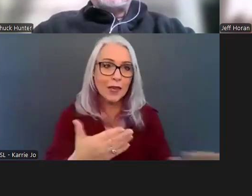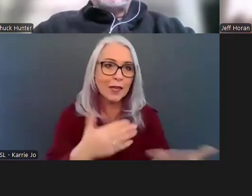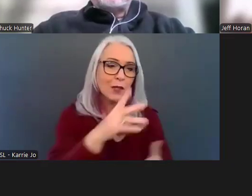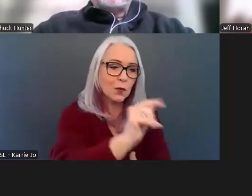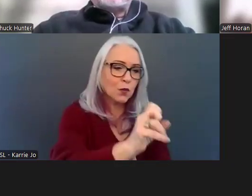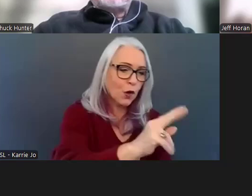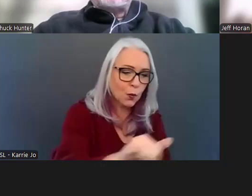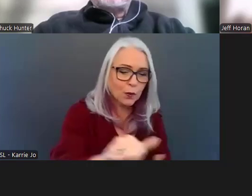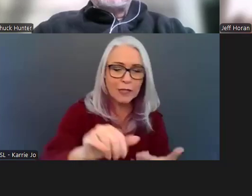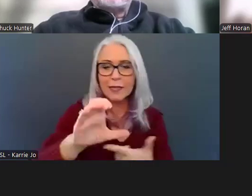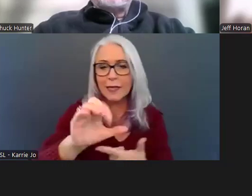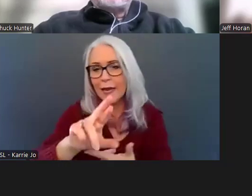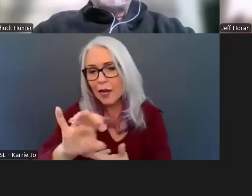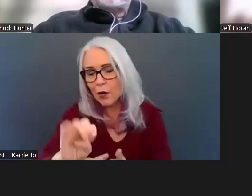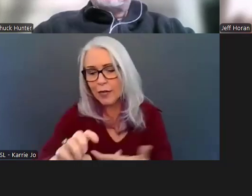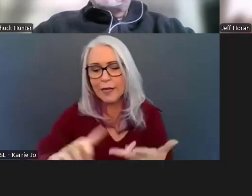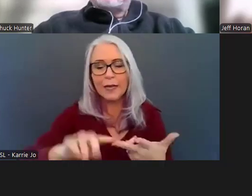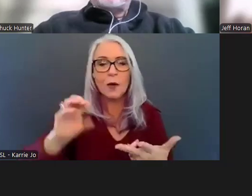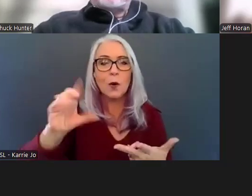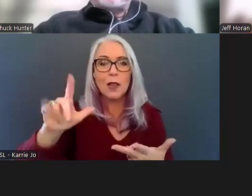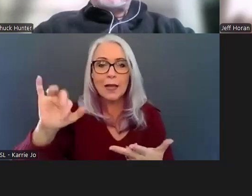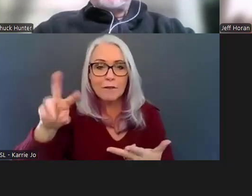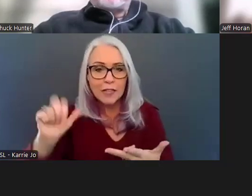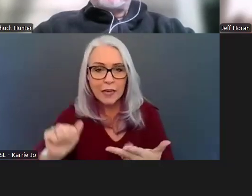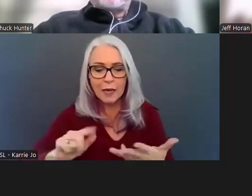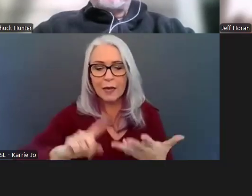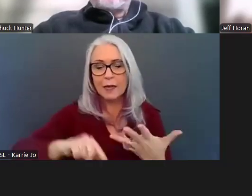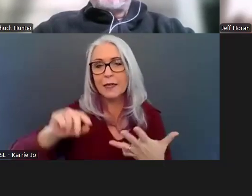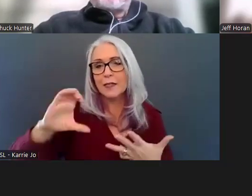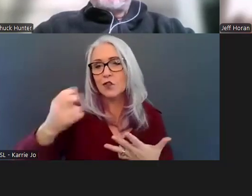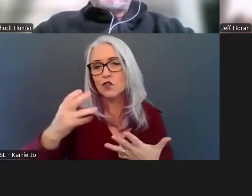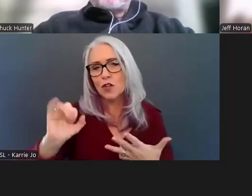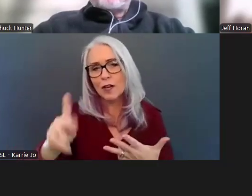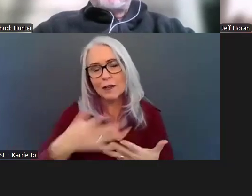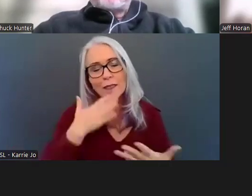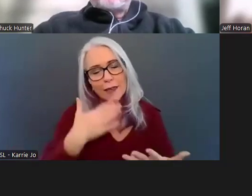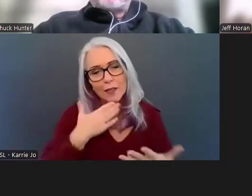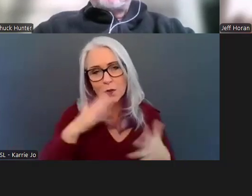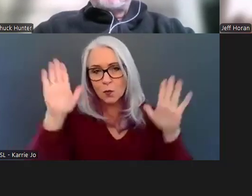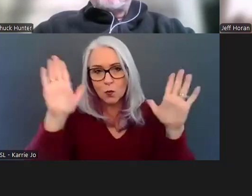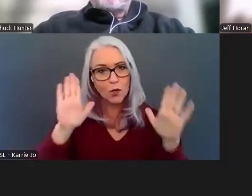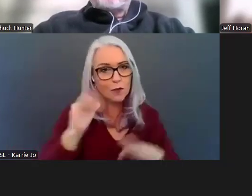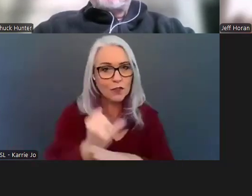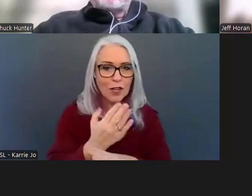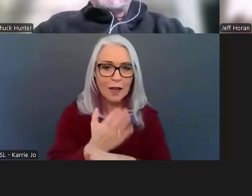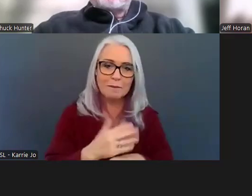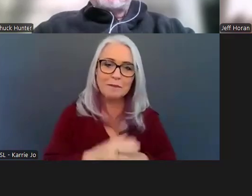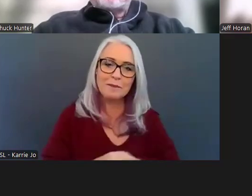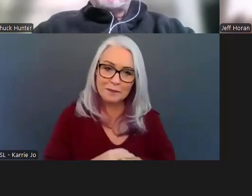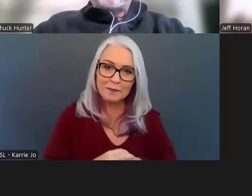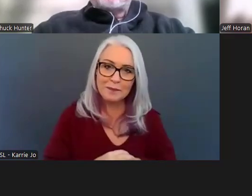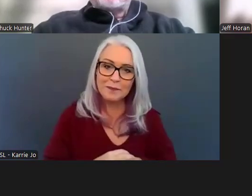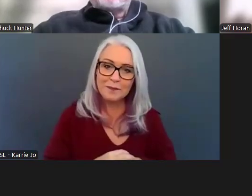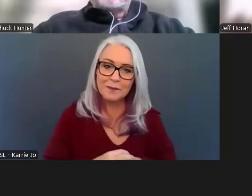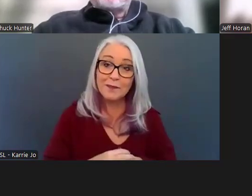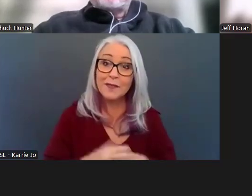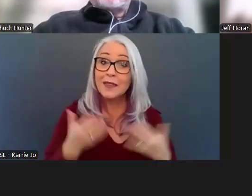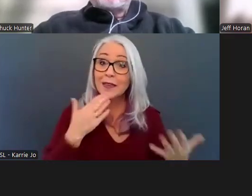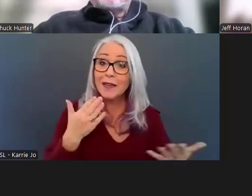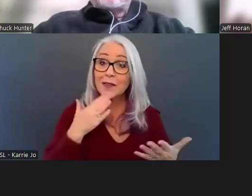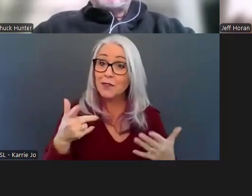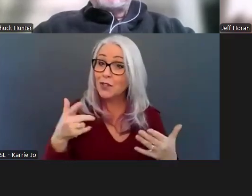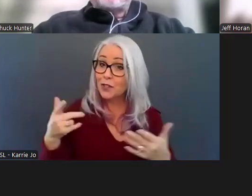Carrie. Thanks, Olivia. Thank you, Chuck. You guys did a wonderful job. And Haven, thanks for running the questions.